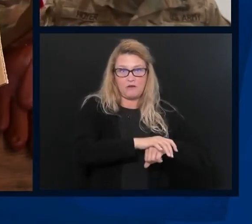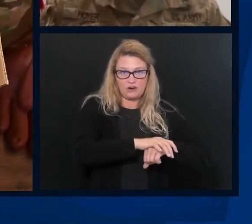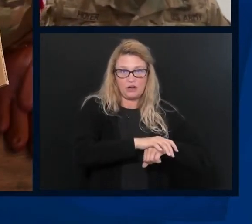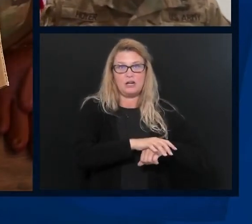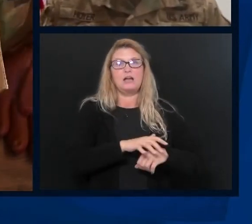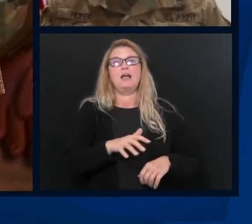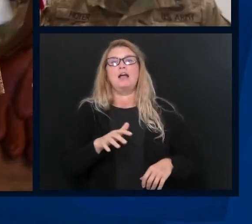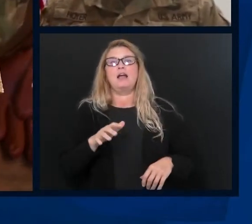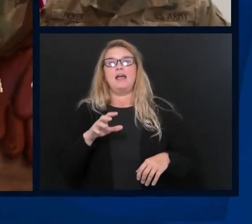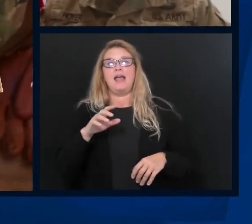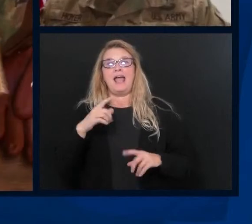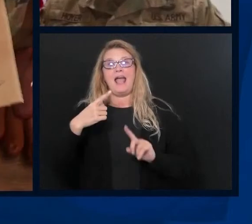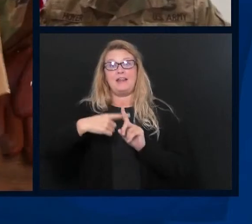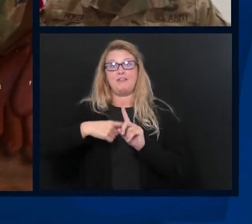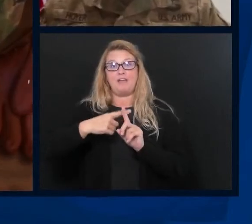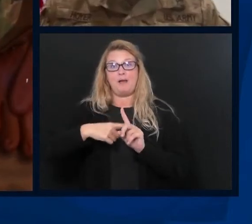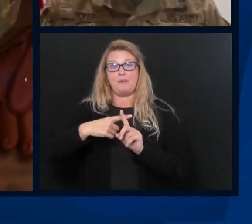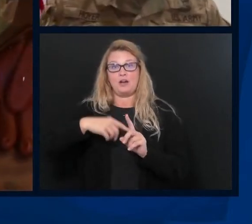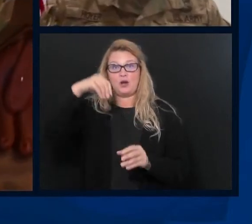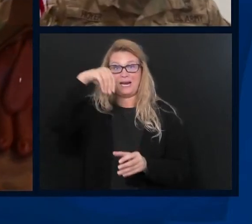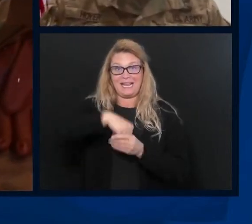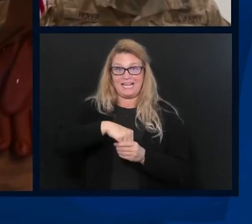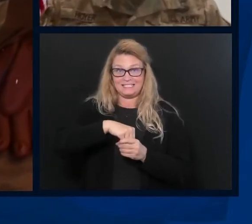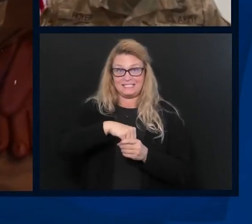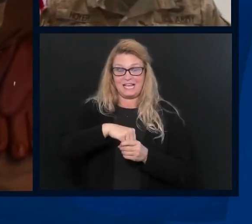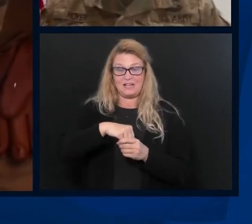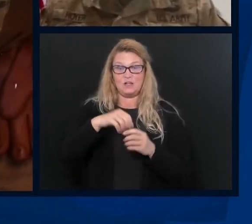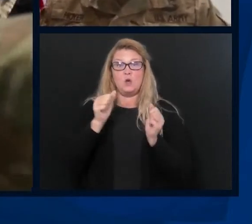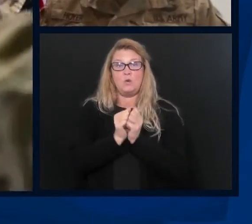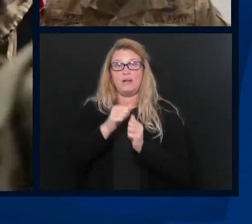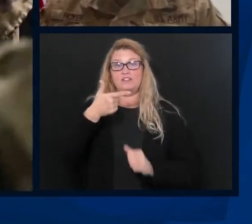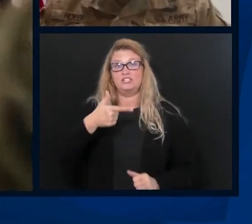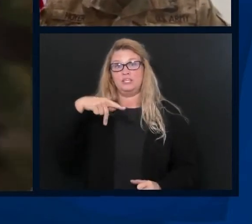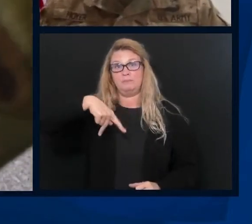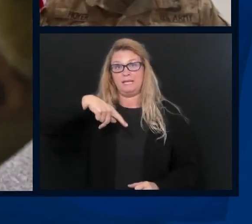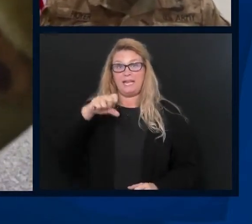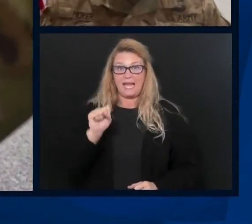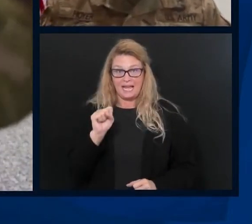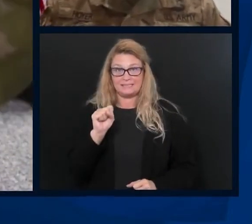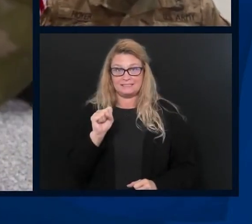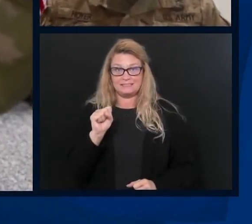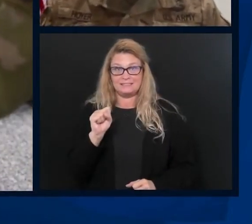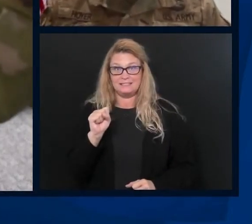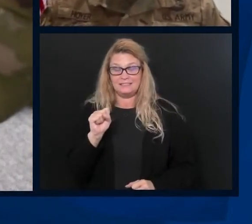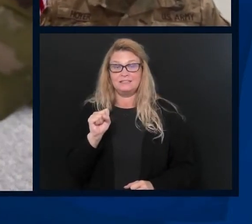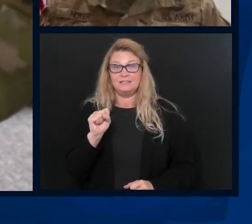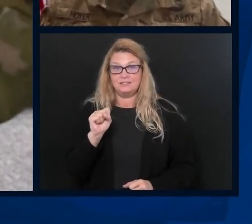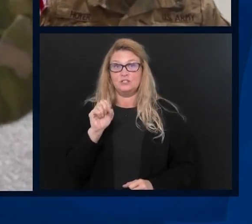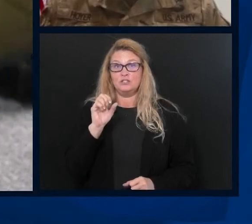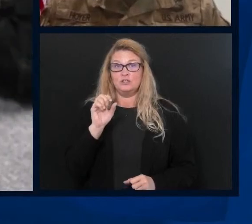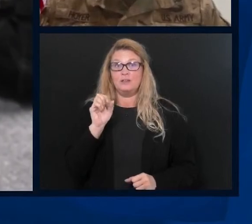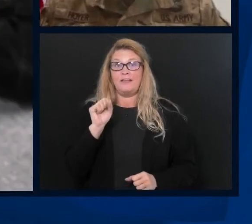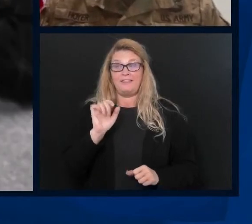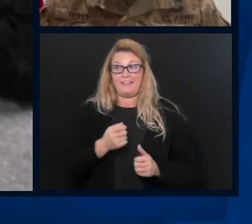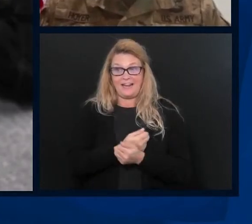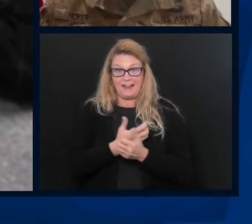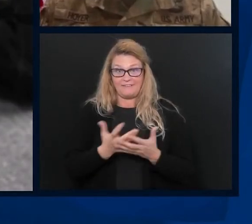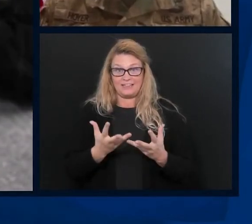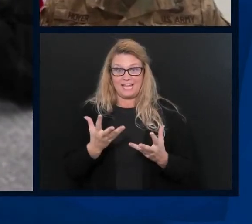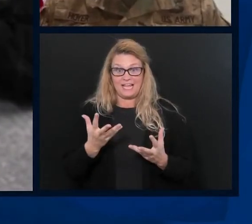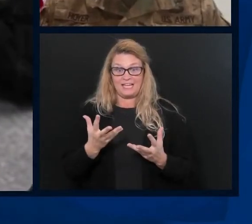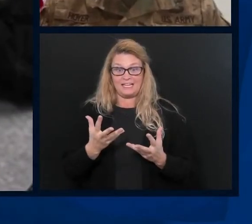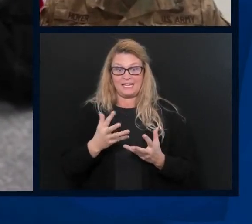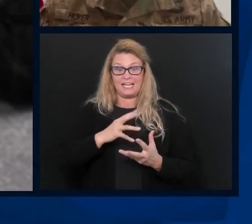then a thermometer placed in along with a GPS device. The items are then